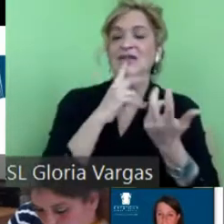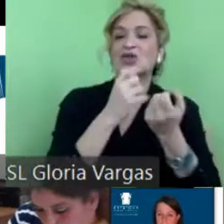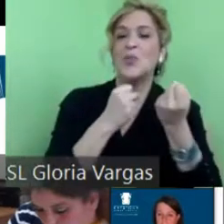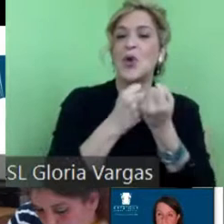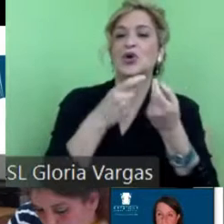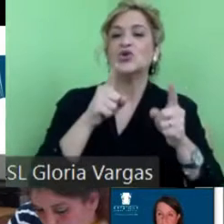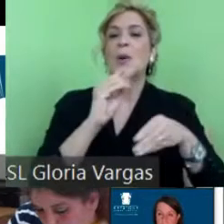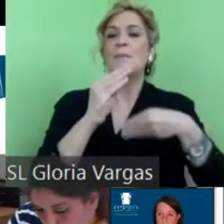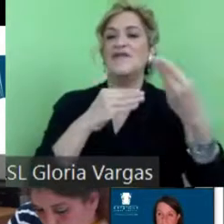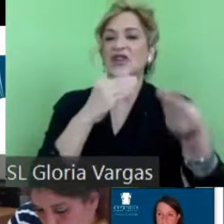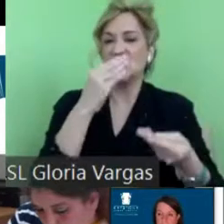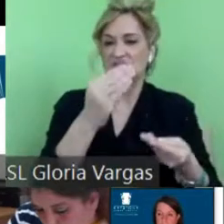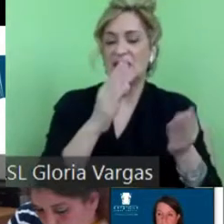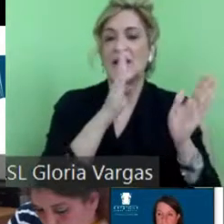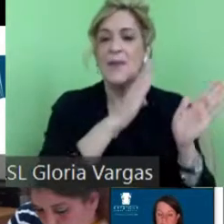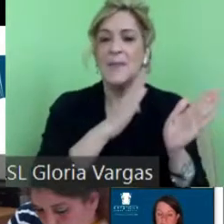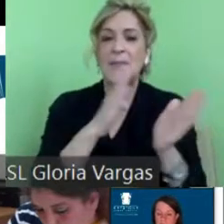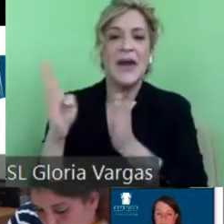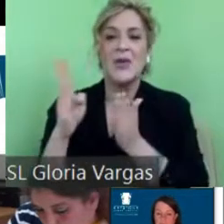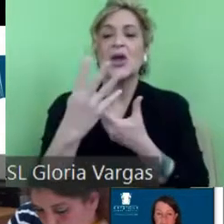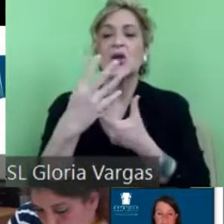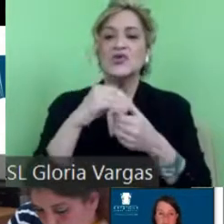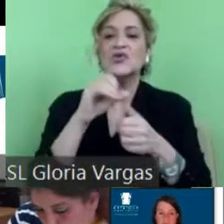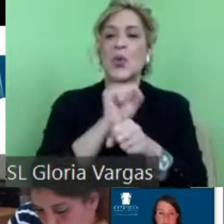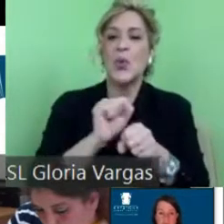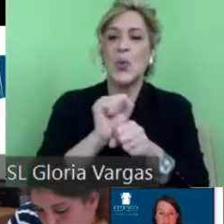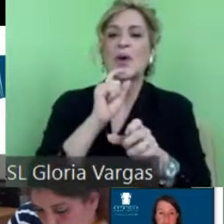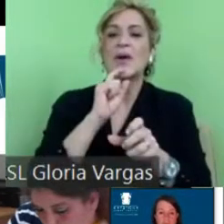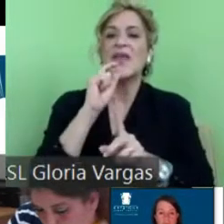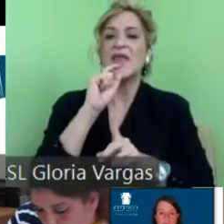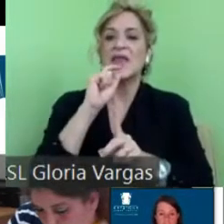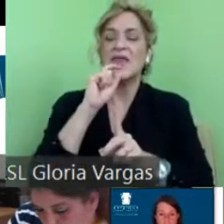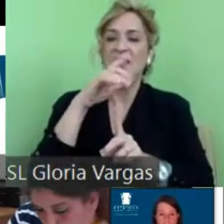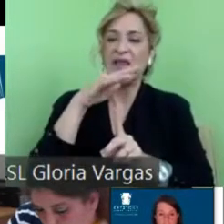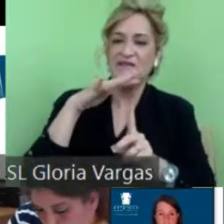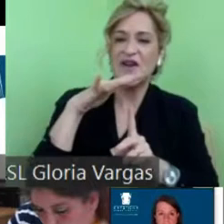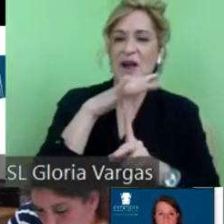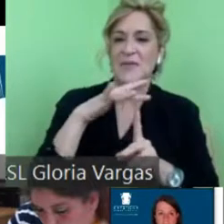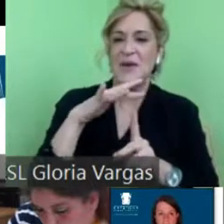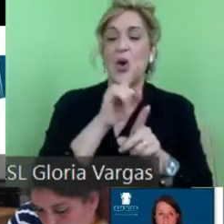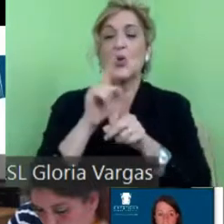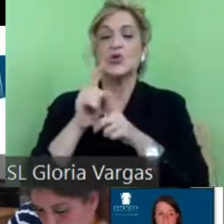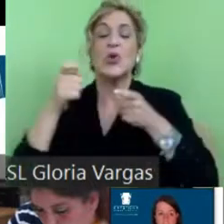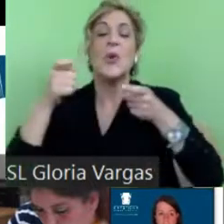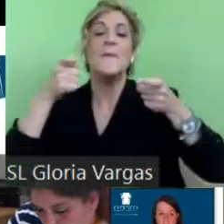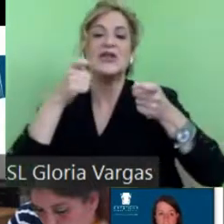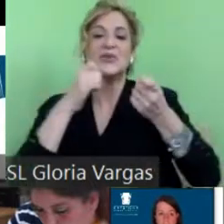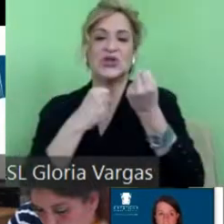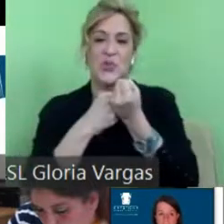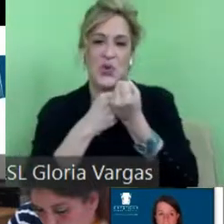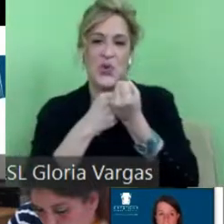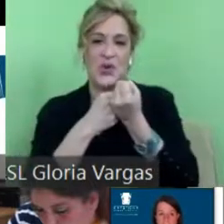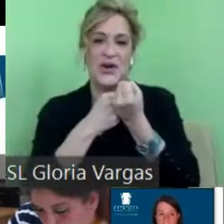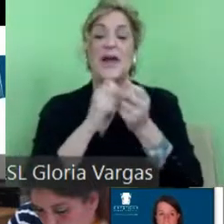probation period, preparing inclusive working environment, also money management support. 24 persons